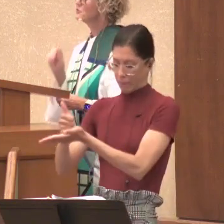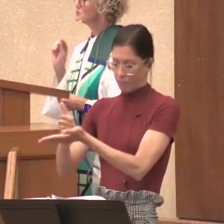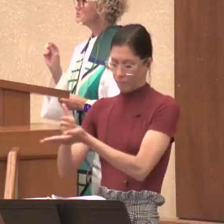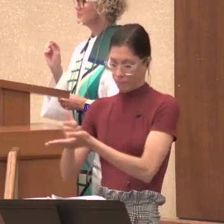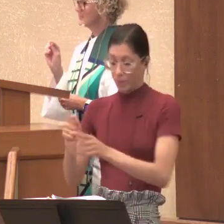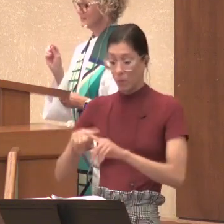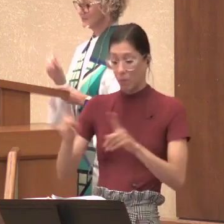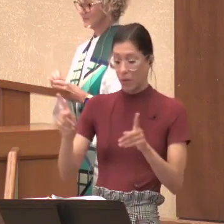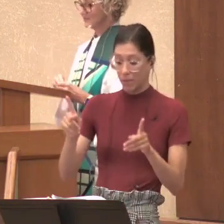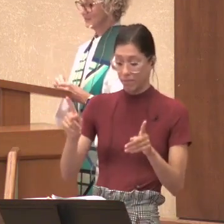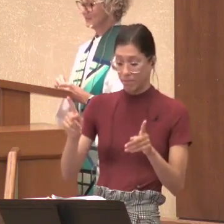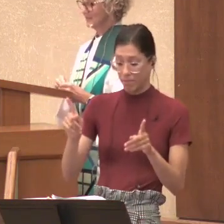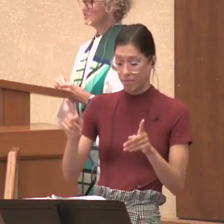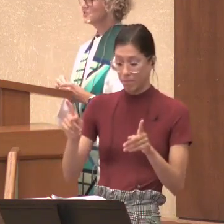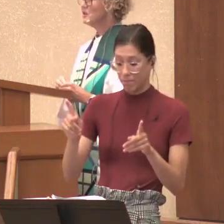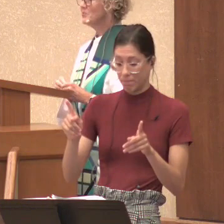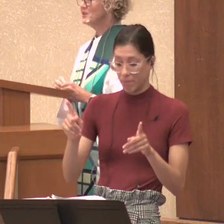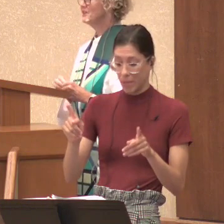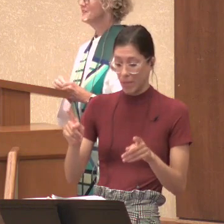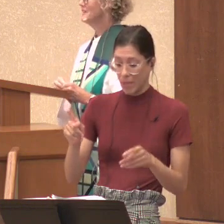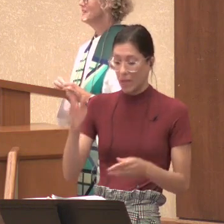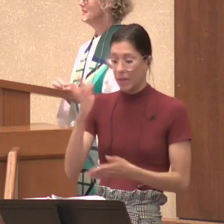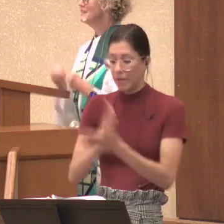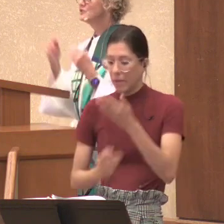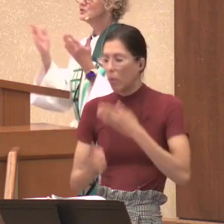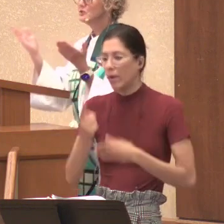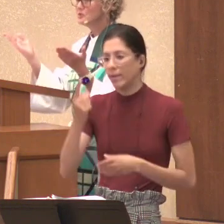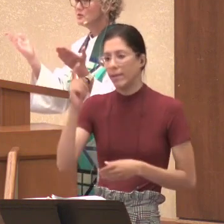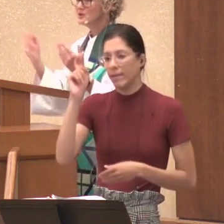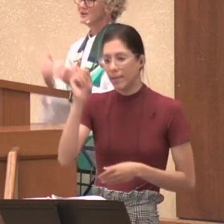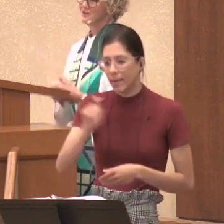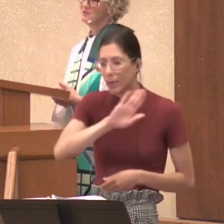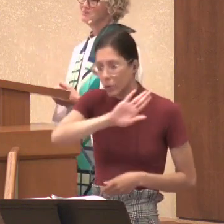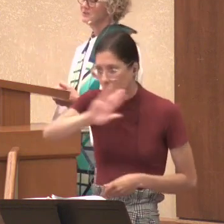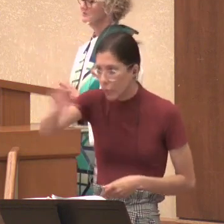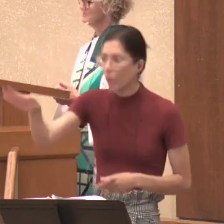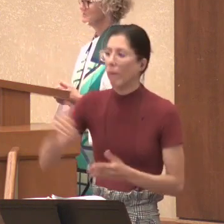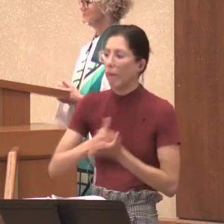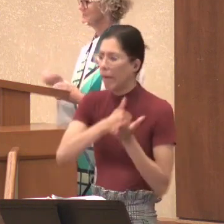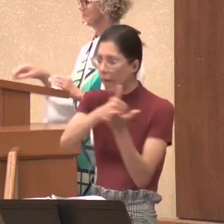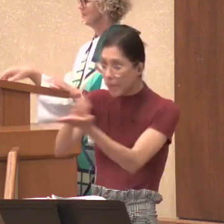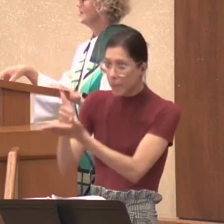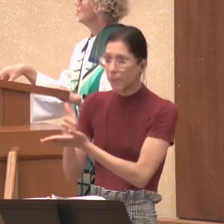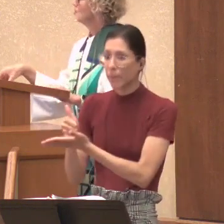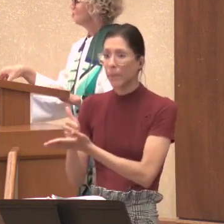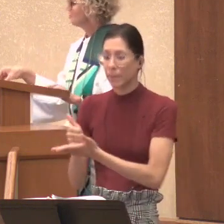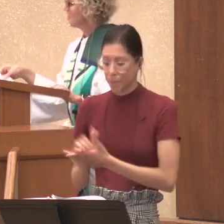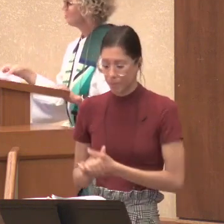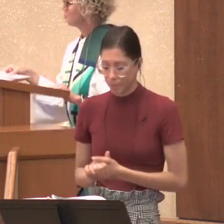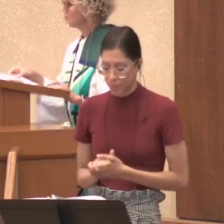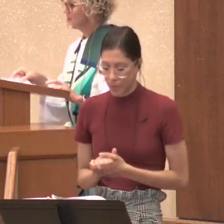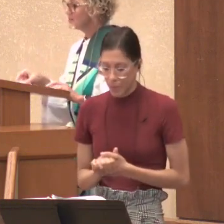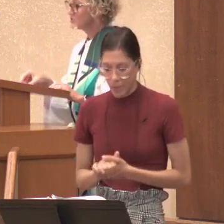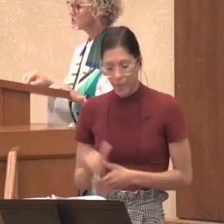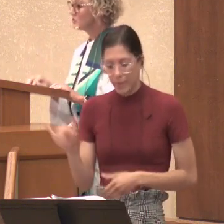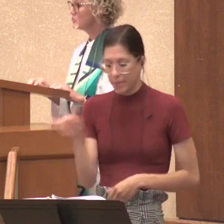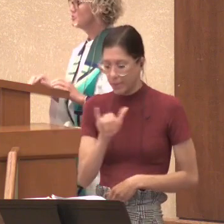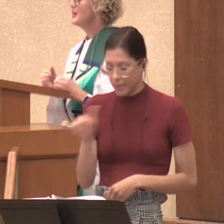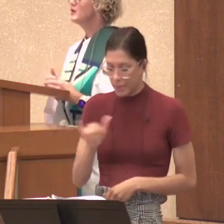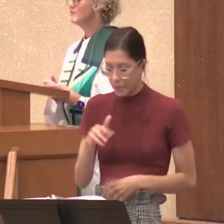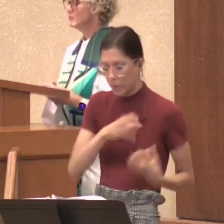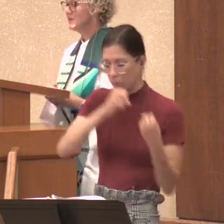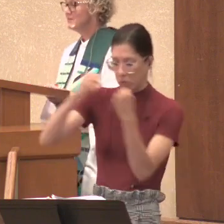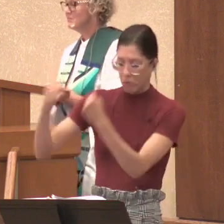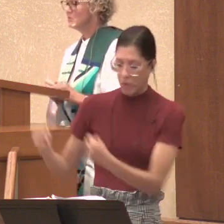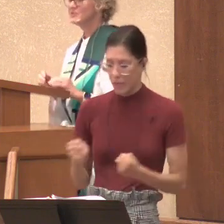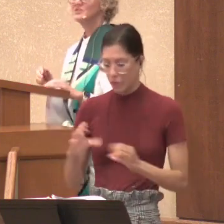But the truth is, someone needs your help. Just as the courageous crew